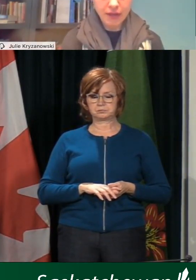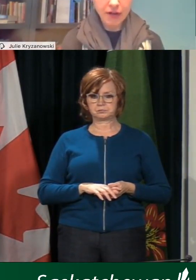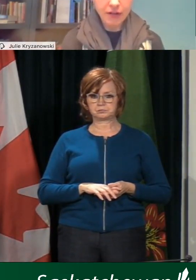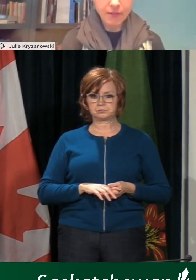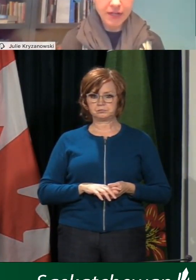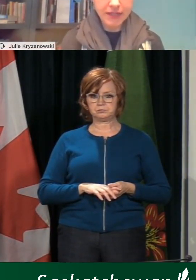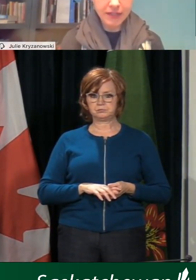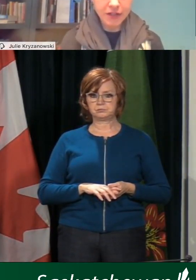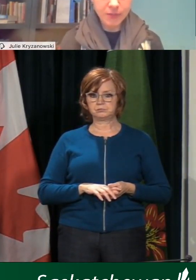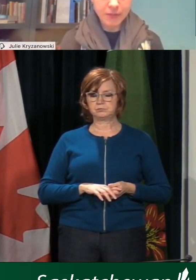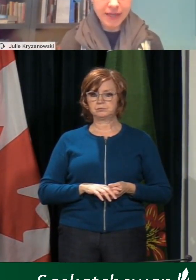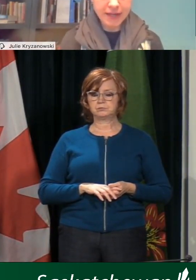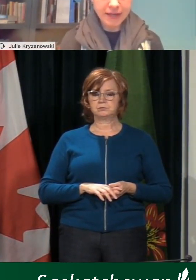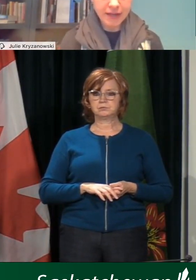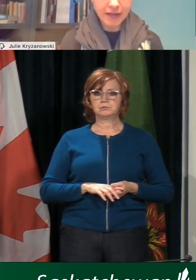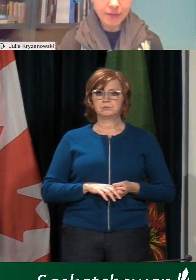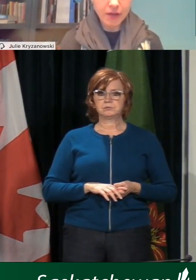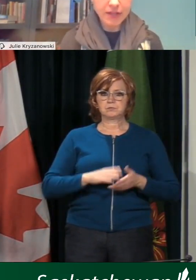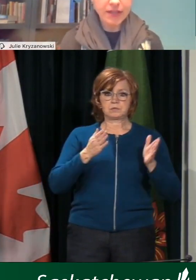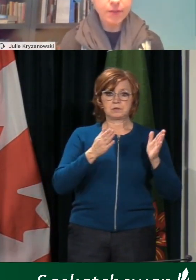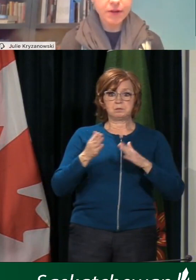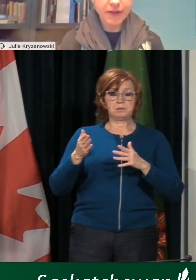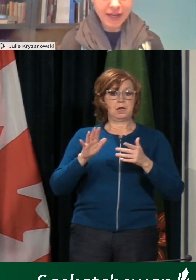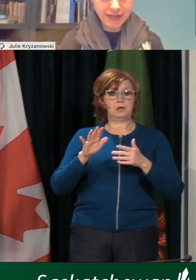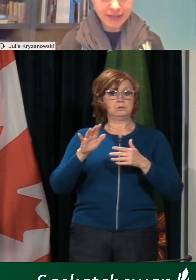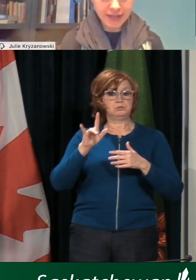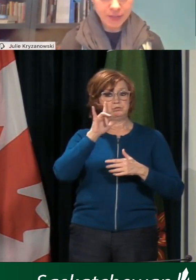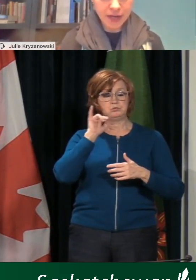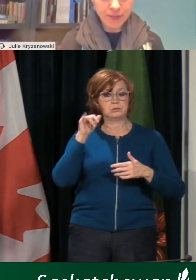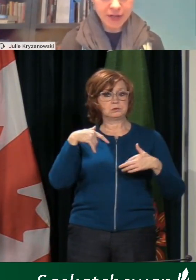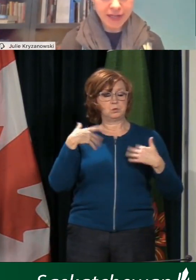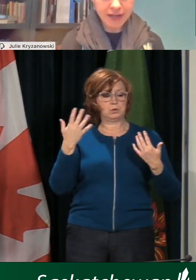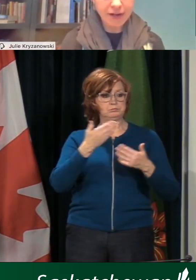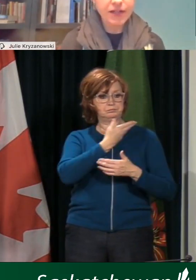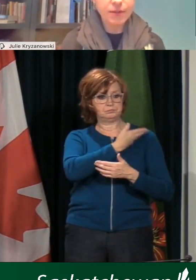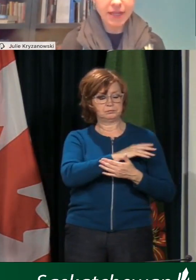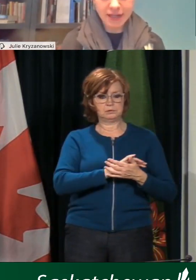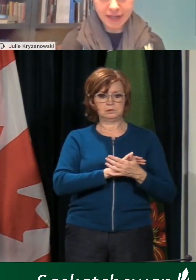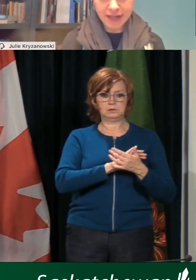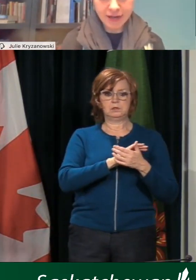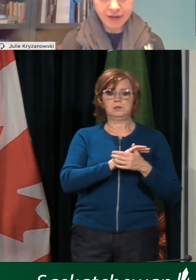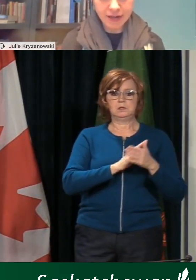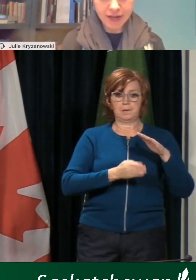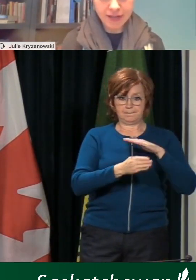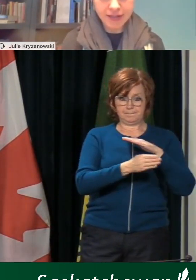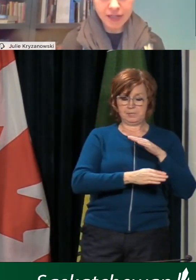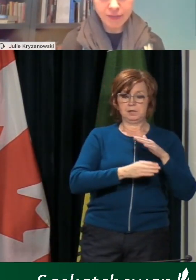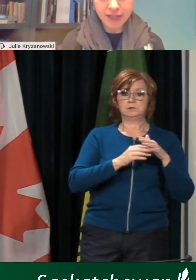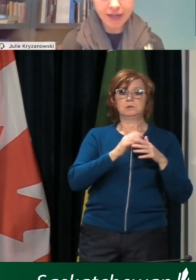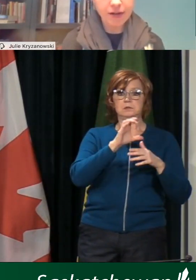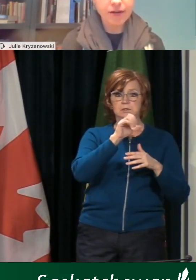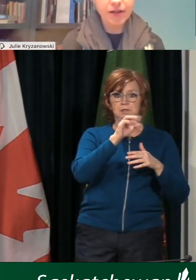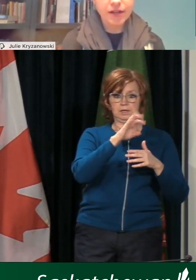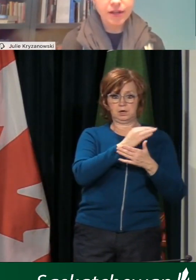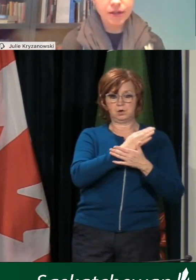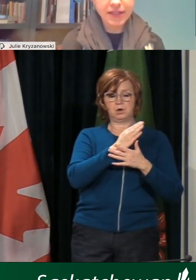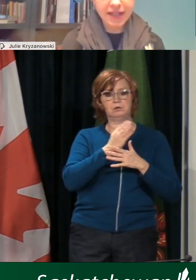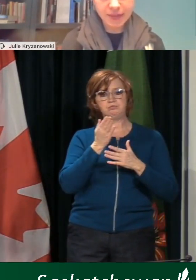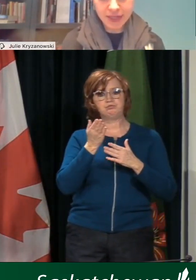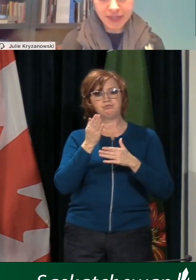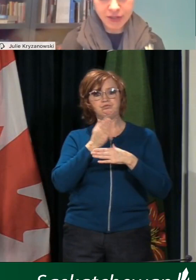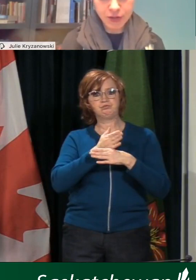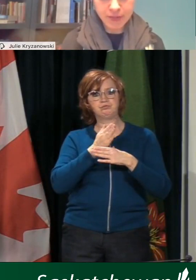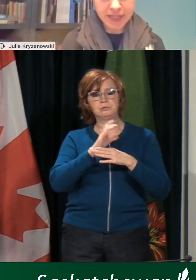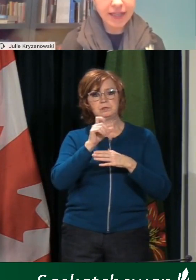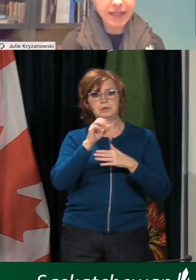Our community surge plan also provides primary care, intermediate care, and continuing care through assessment